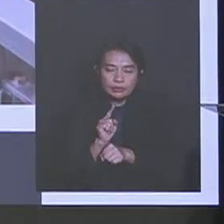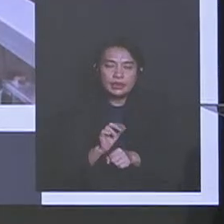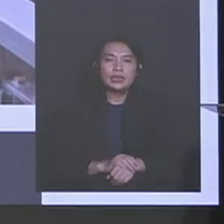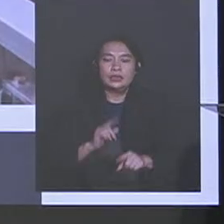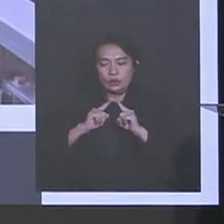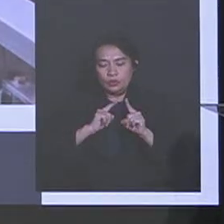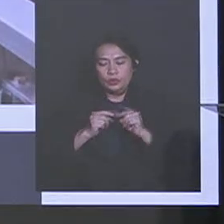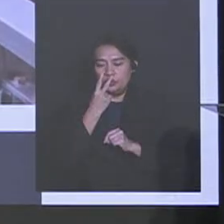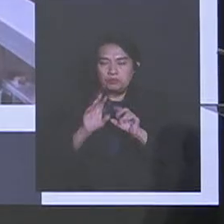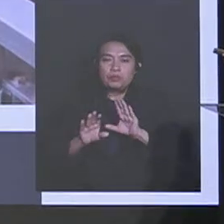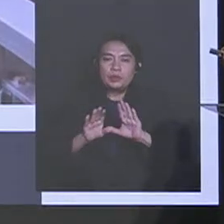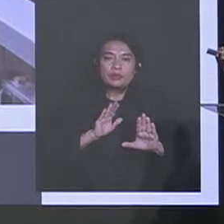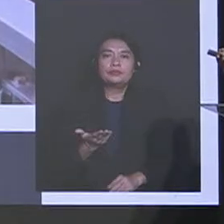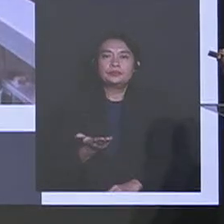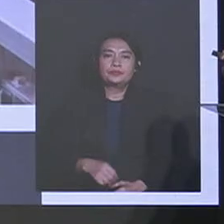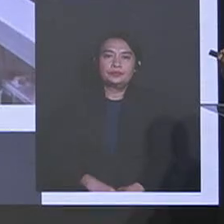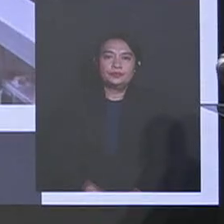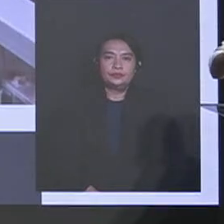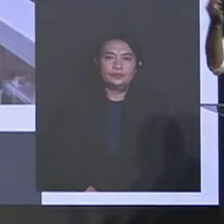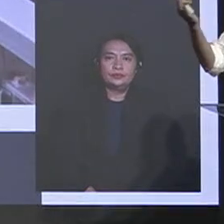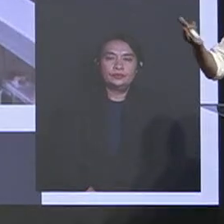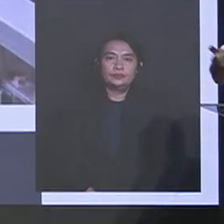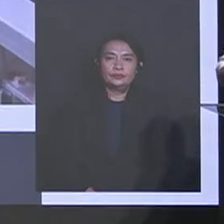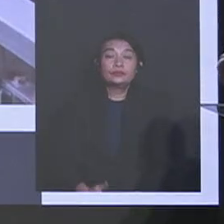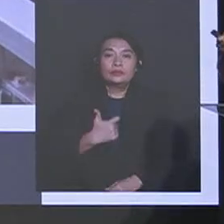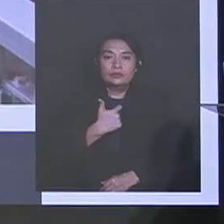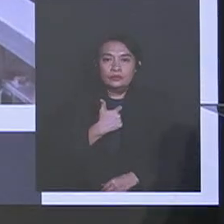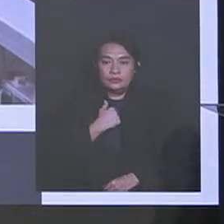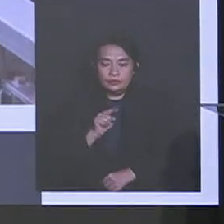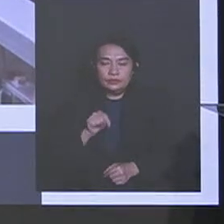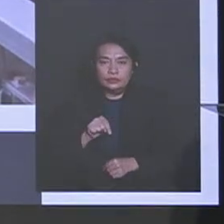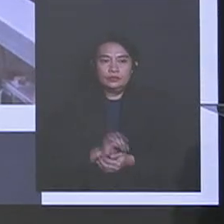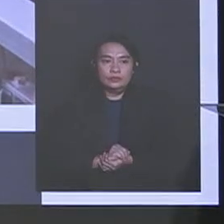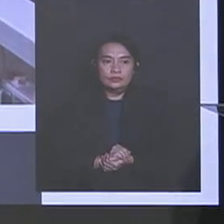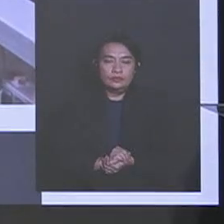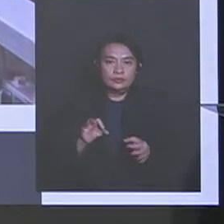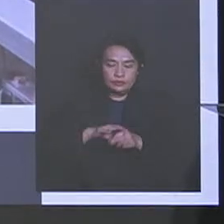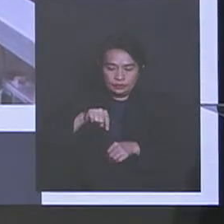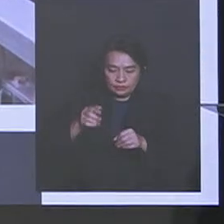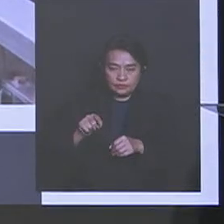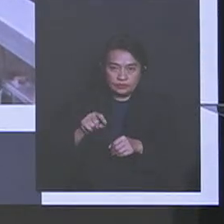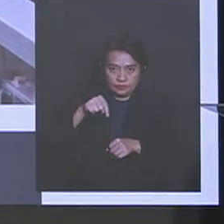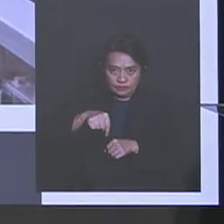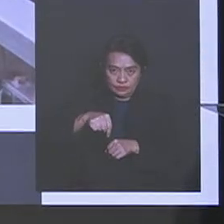the opportunity for design in some ways, and if anybody's interested, I'm not going to go into it now, because the